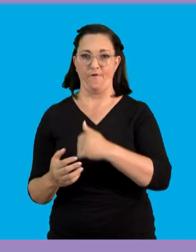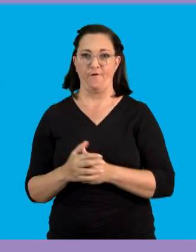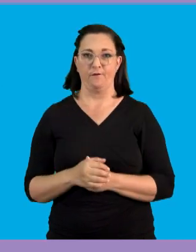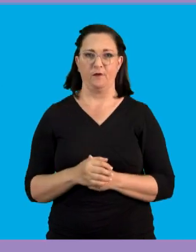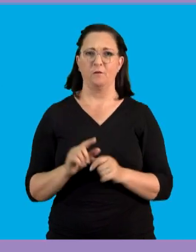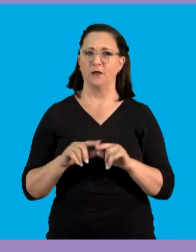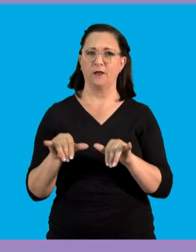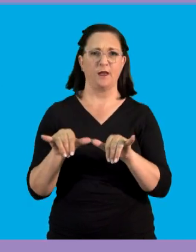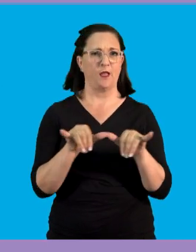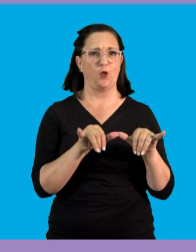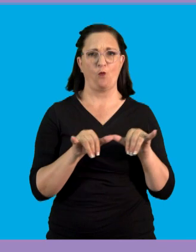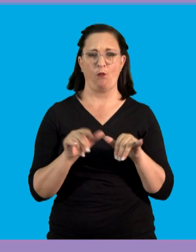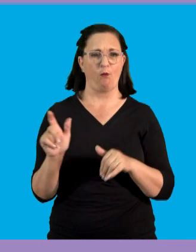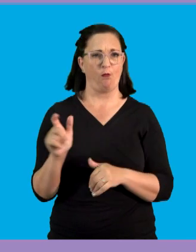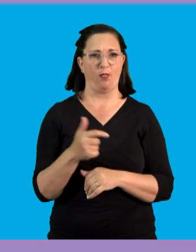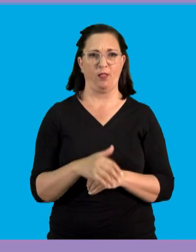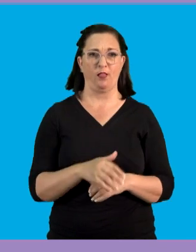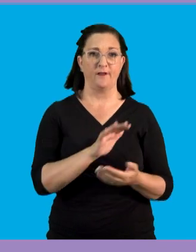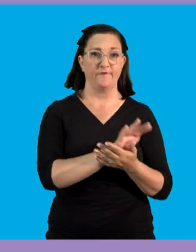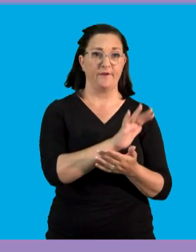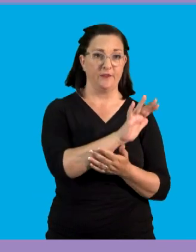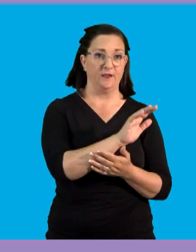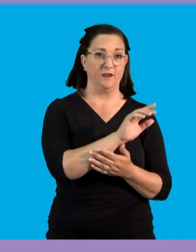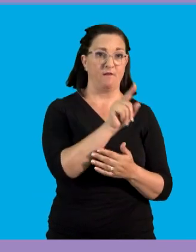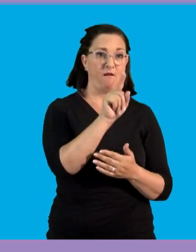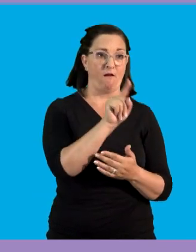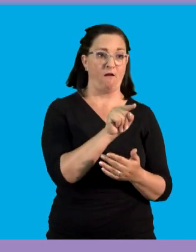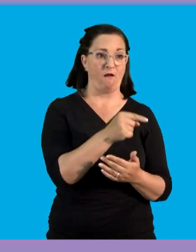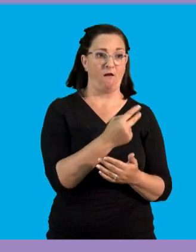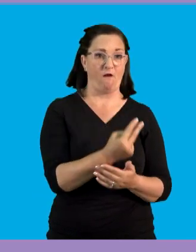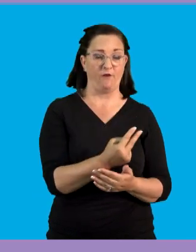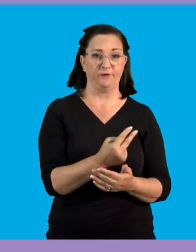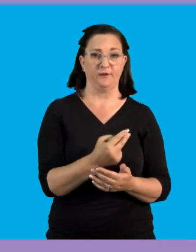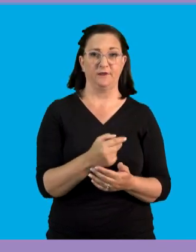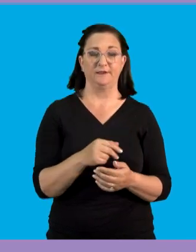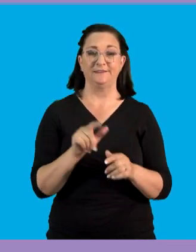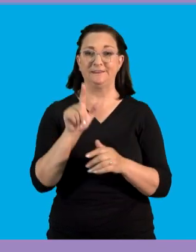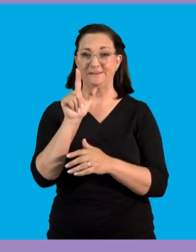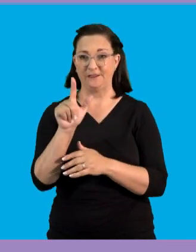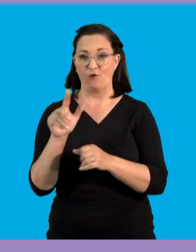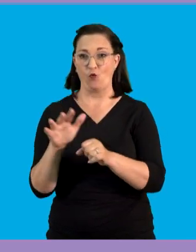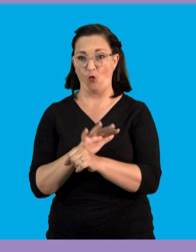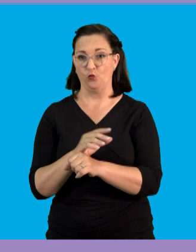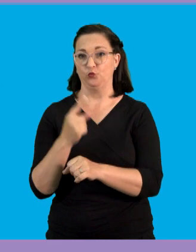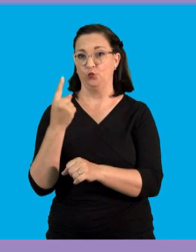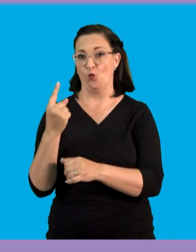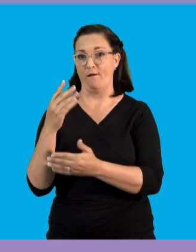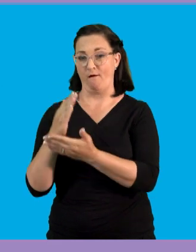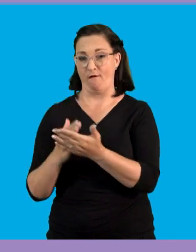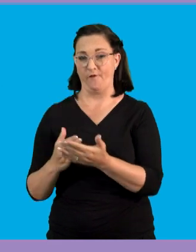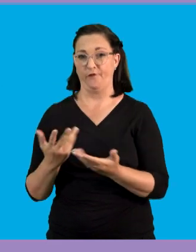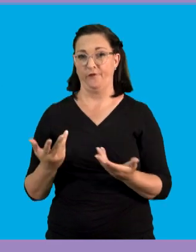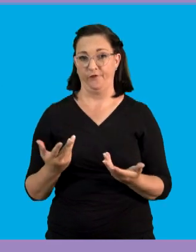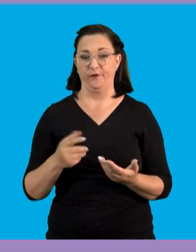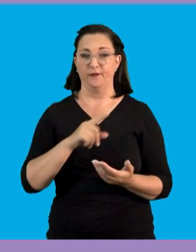they are all equal. So 15 halves is equal to 7 wholes and 1 half. And that's